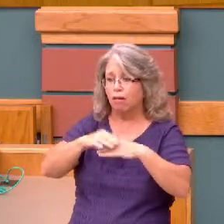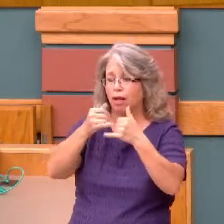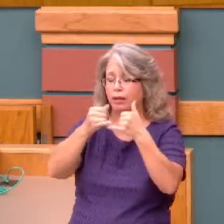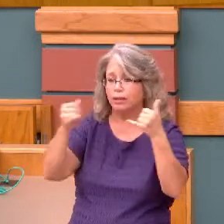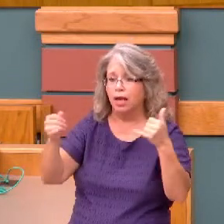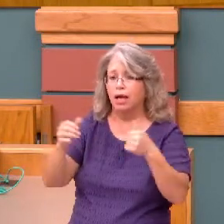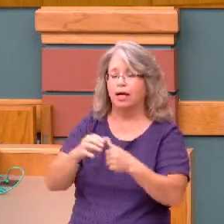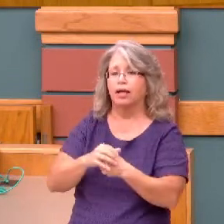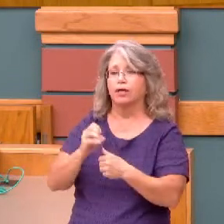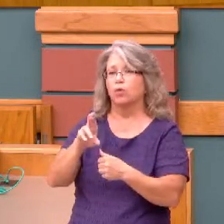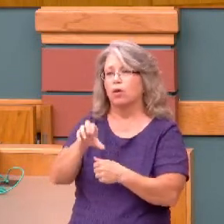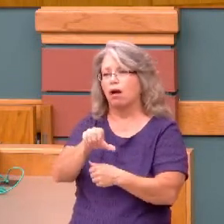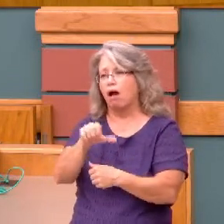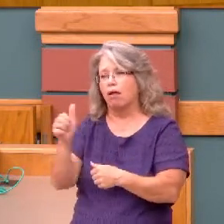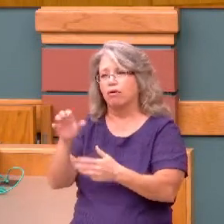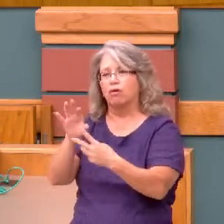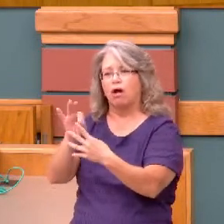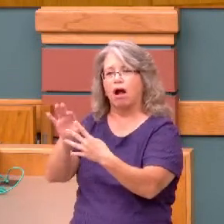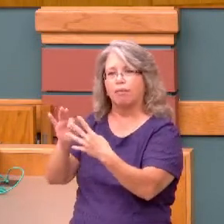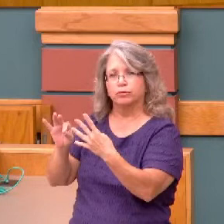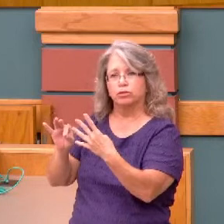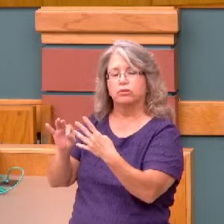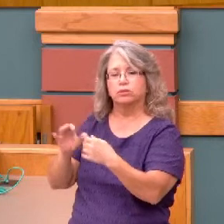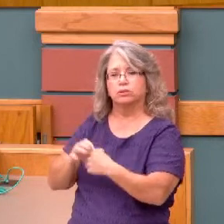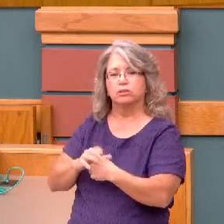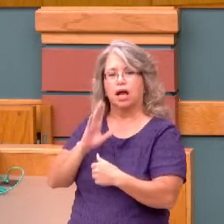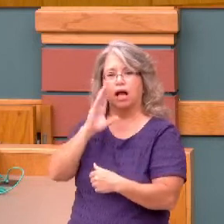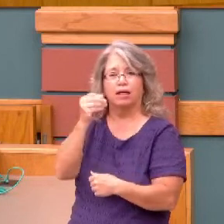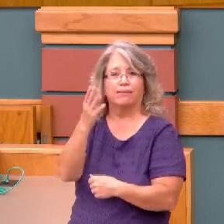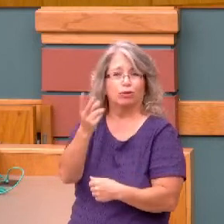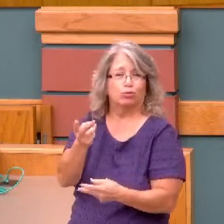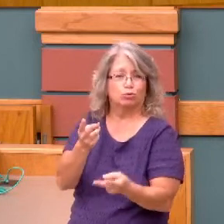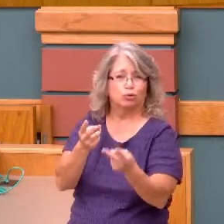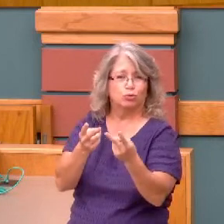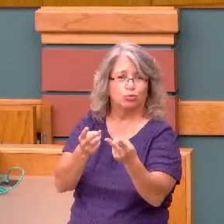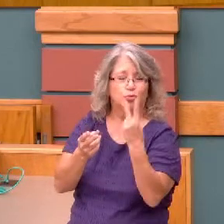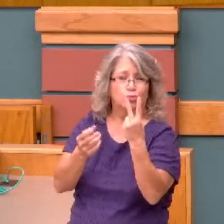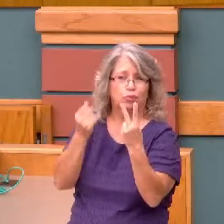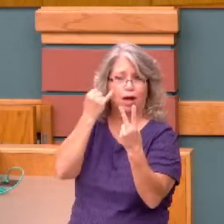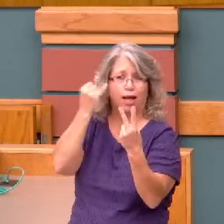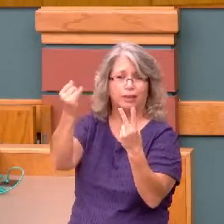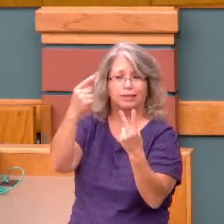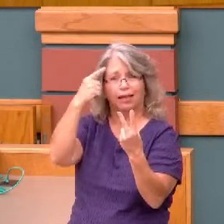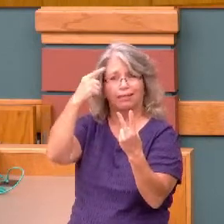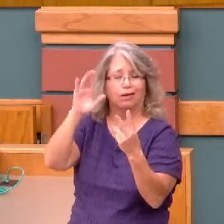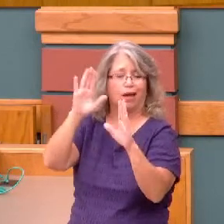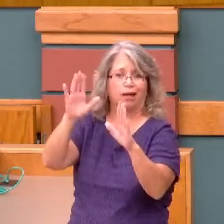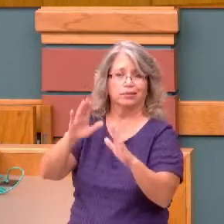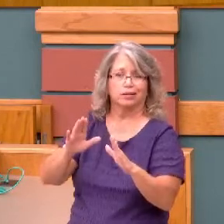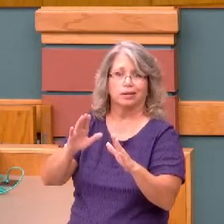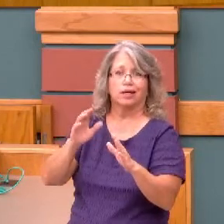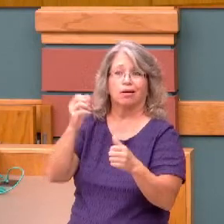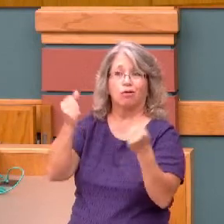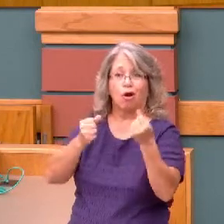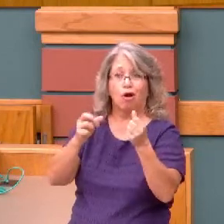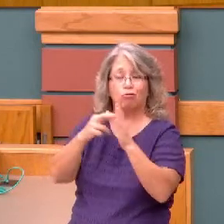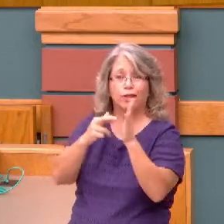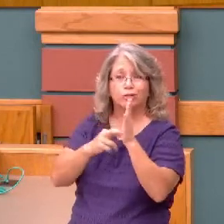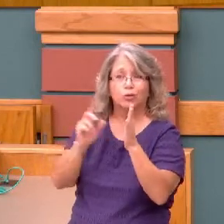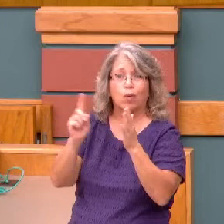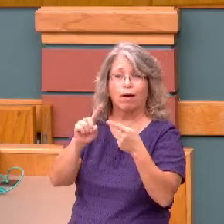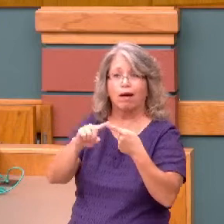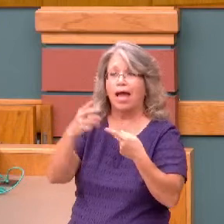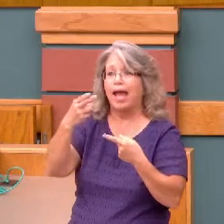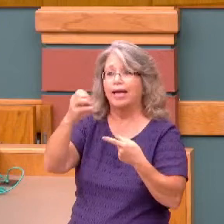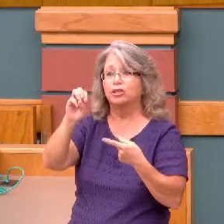registration options. I'm going to give you two ideas that I think are excellent. You can do it at HEB. There are some